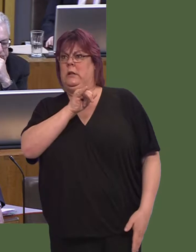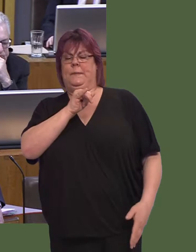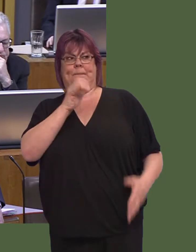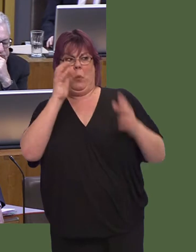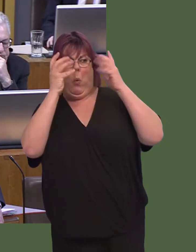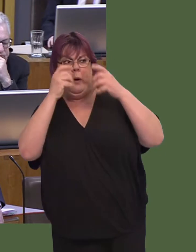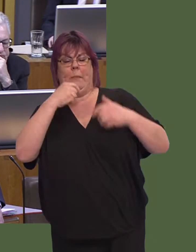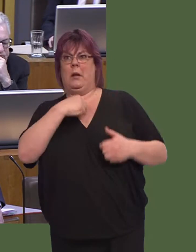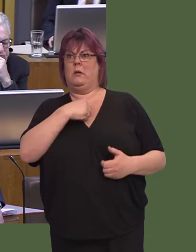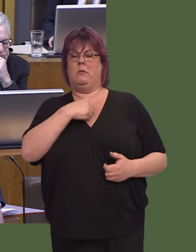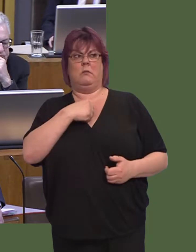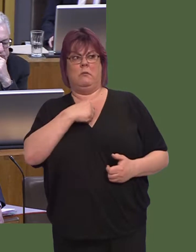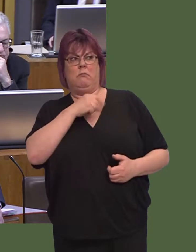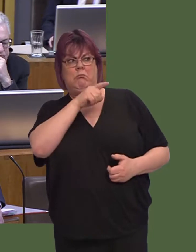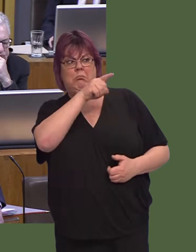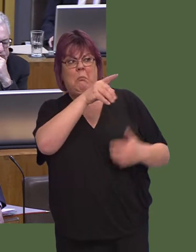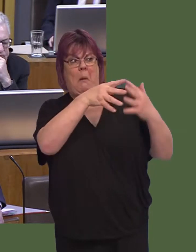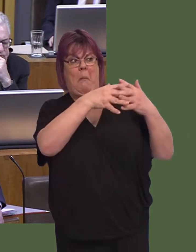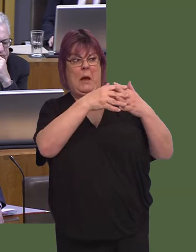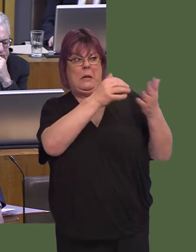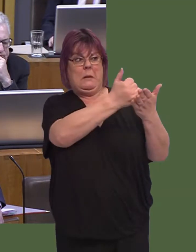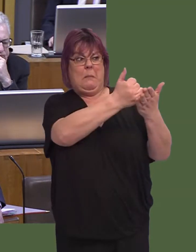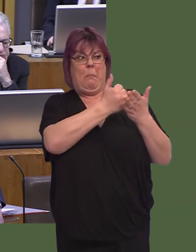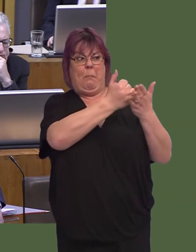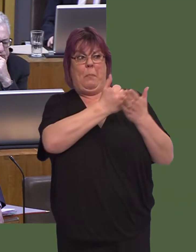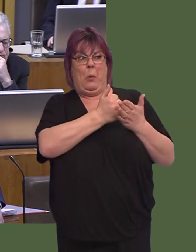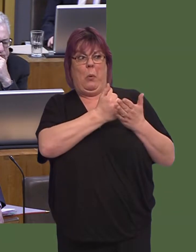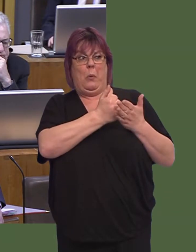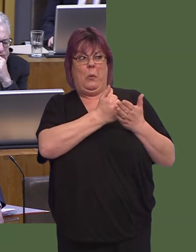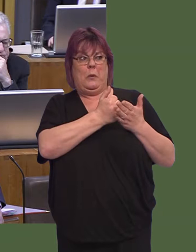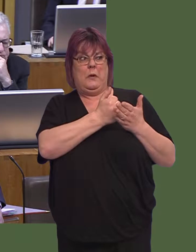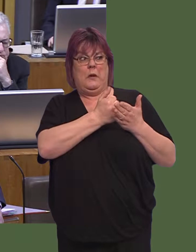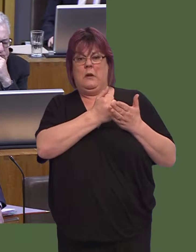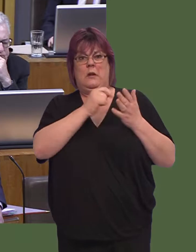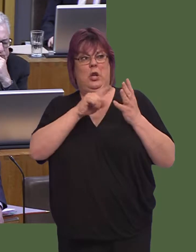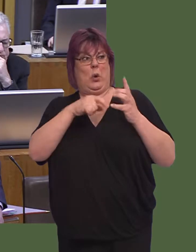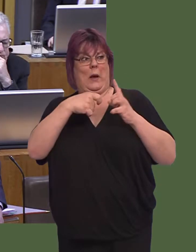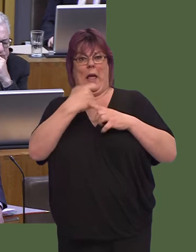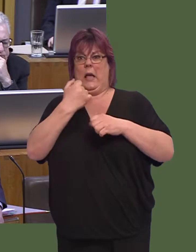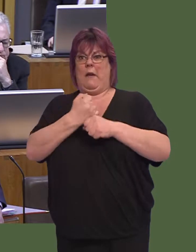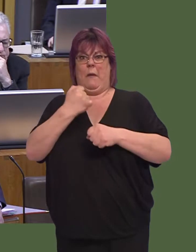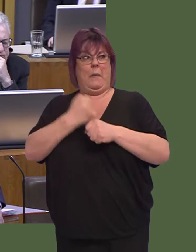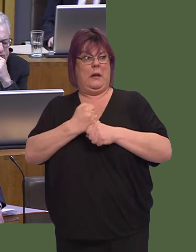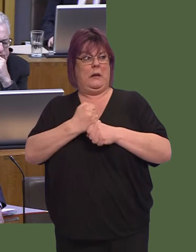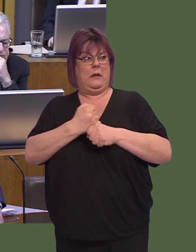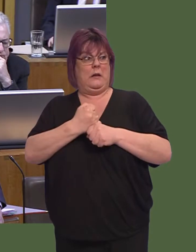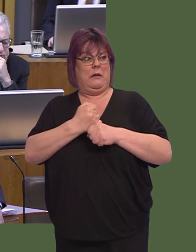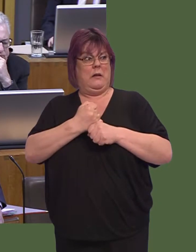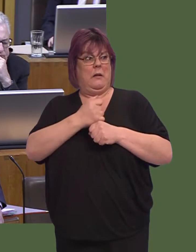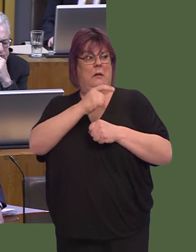that mean in terms of what support will come from the US government for the position of the UK government in terms of